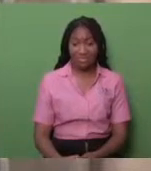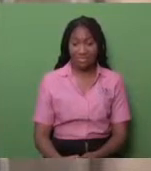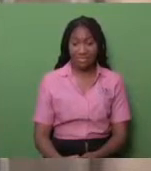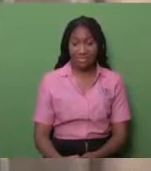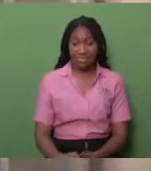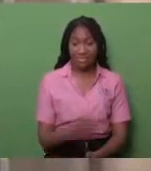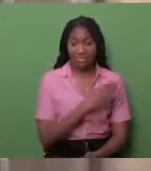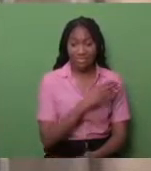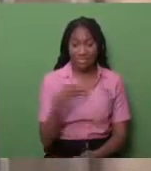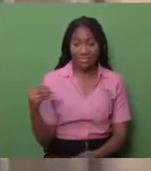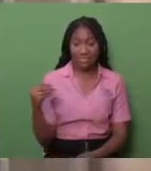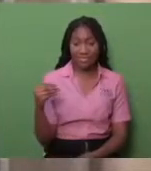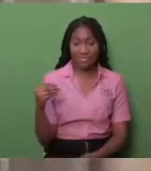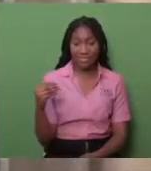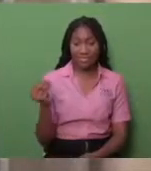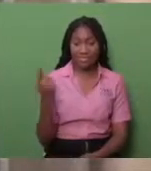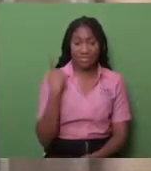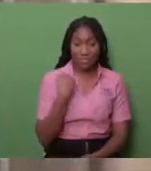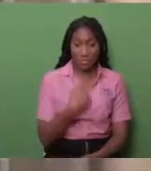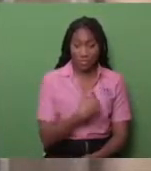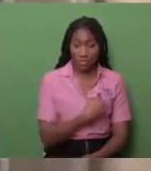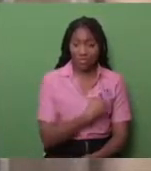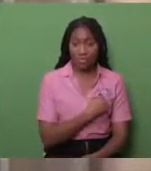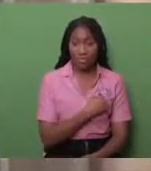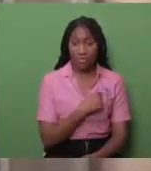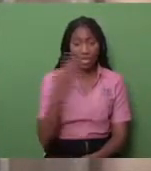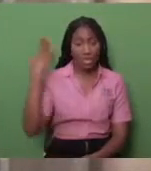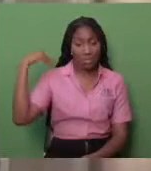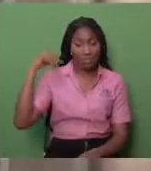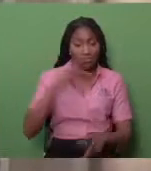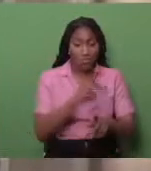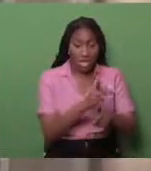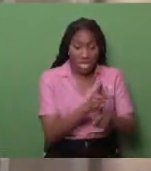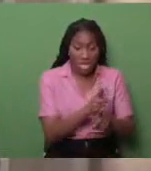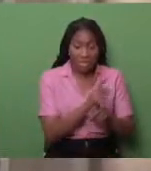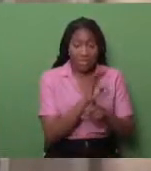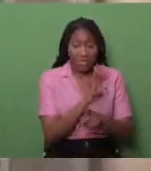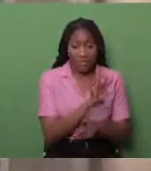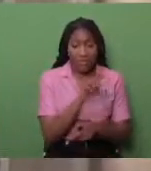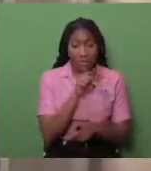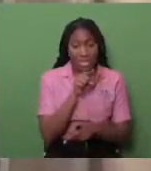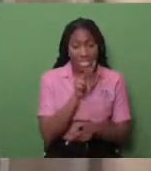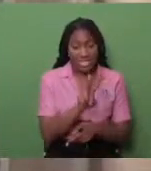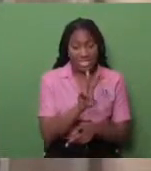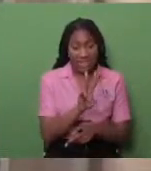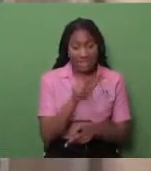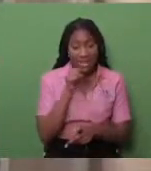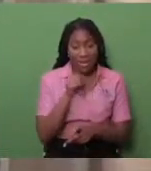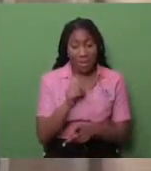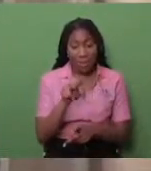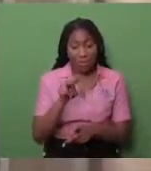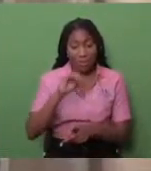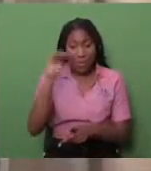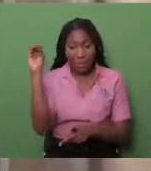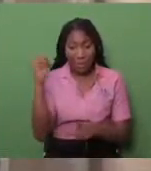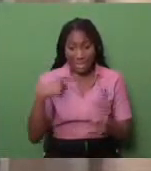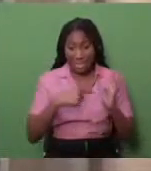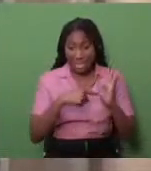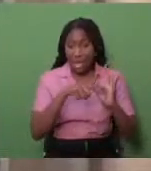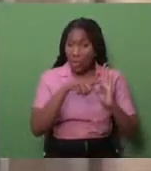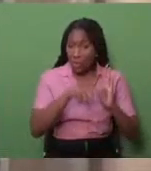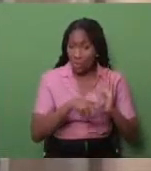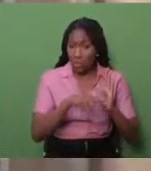we were able to keep that debt ratio, 47.2%, because my government actually had a clear economic policy